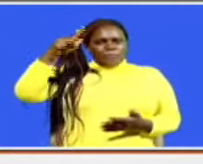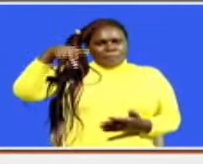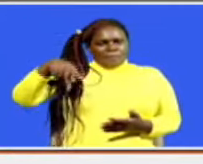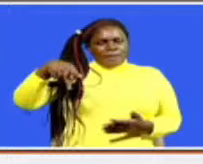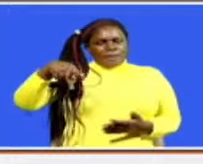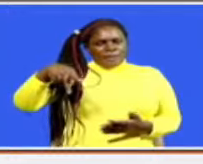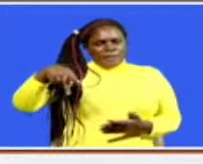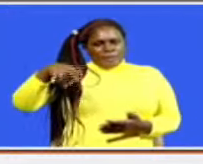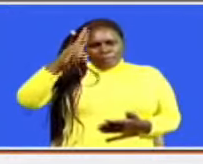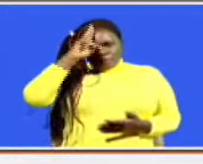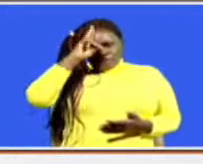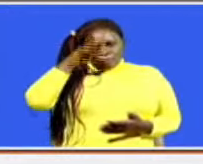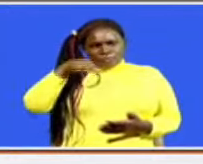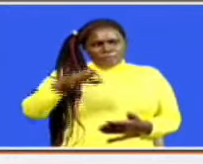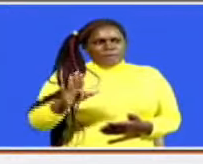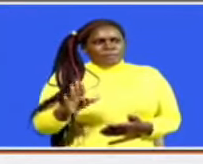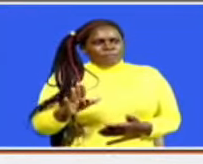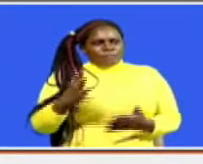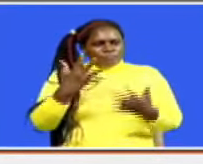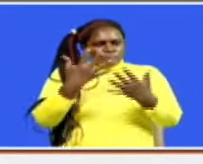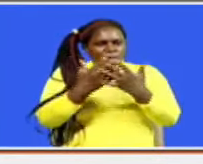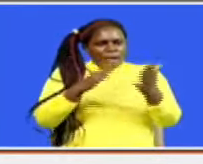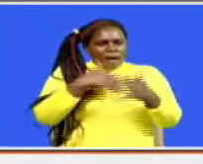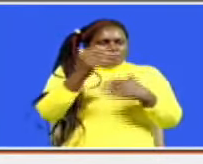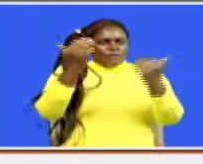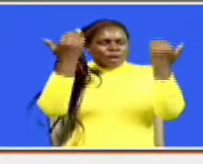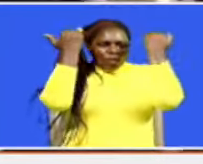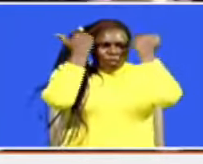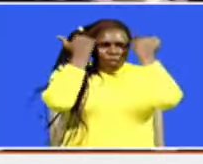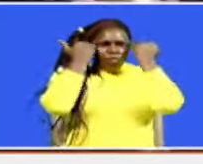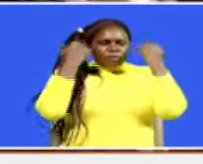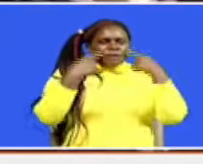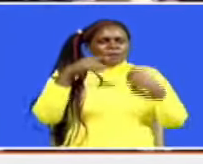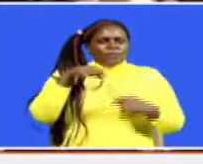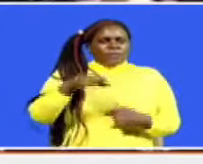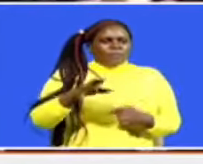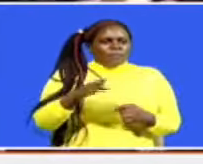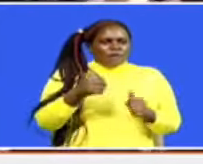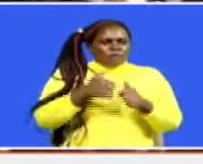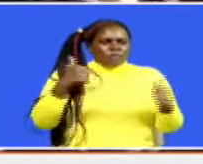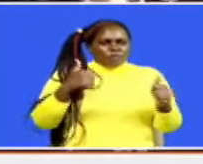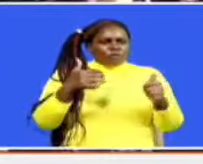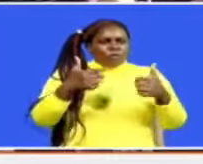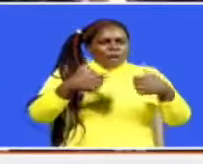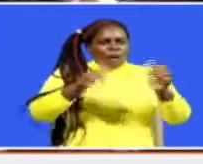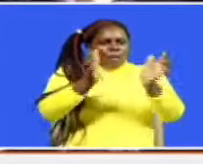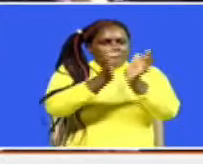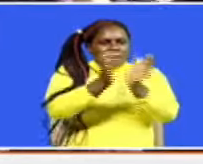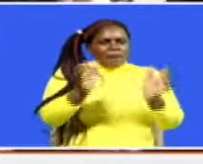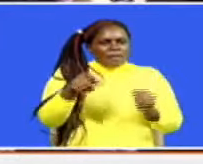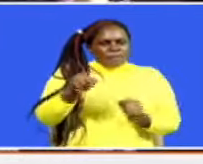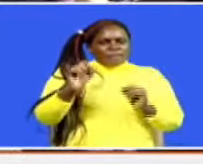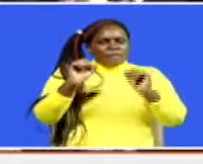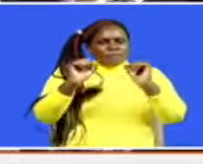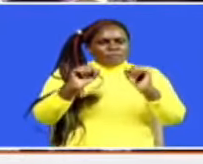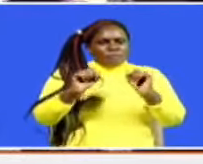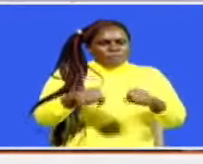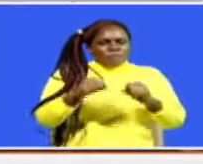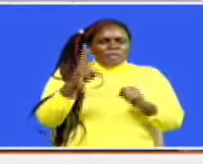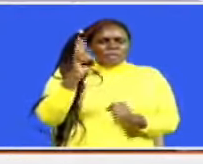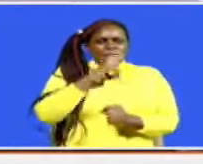Prison since his arrest after the court declined to grant him bail on grounds that he was a flight